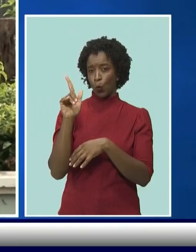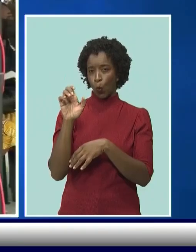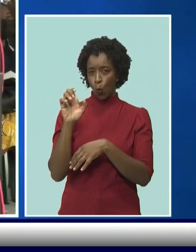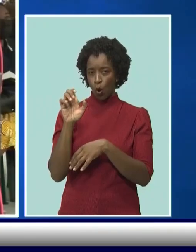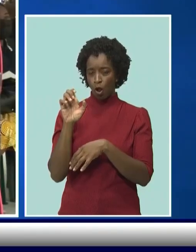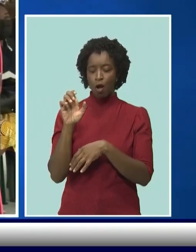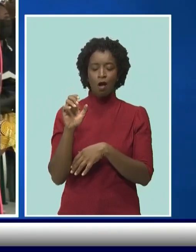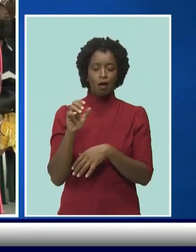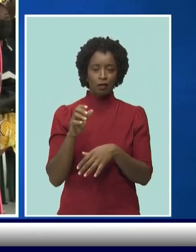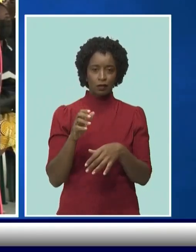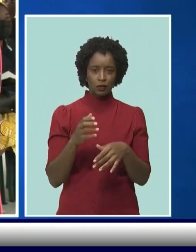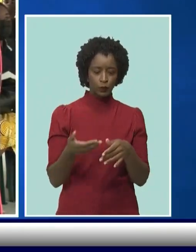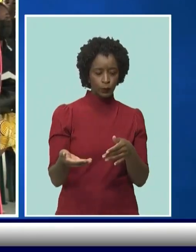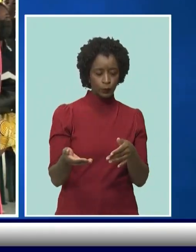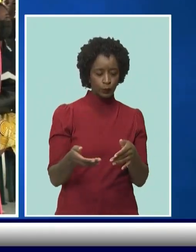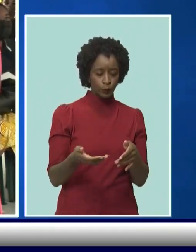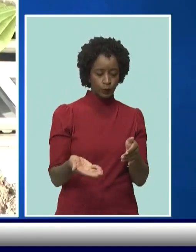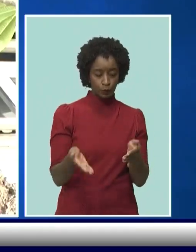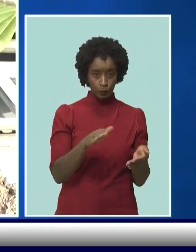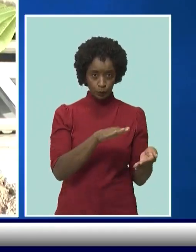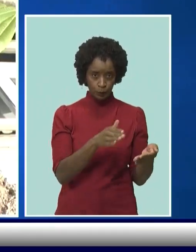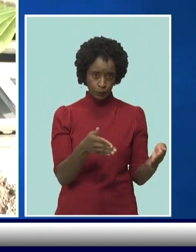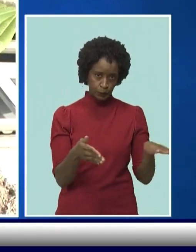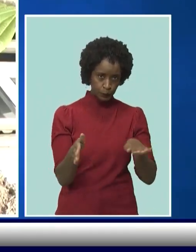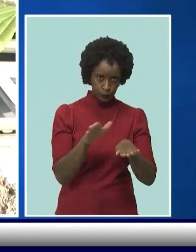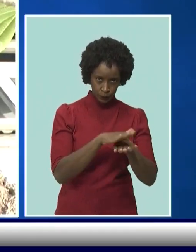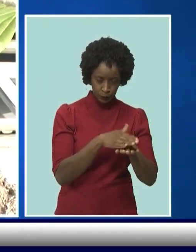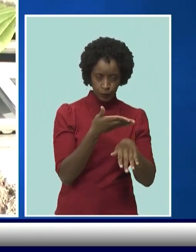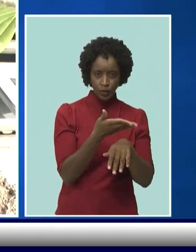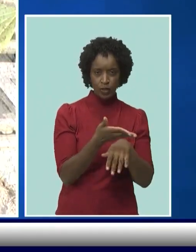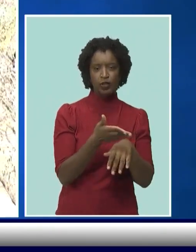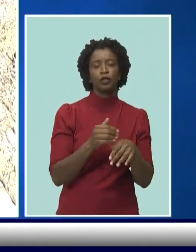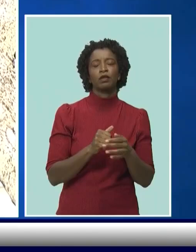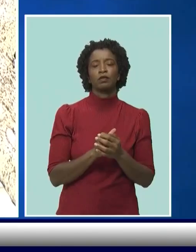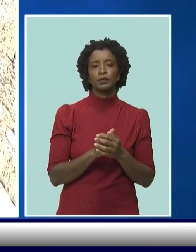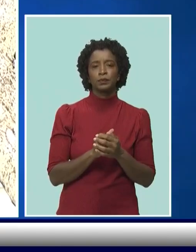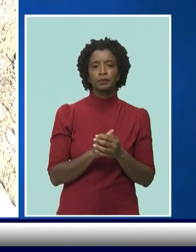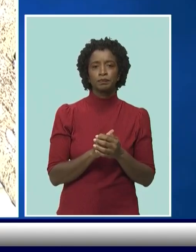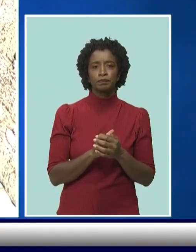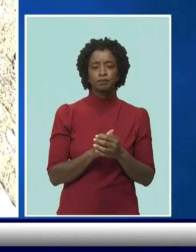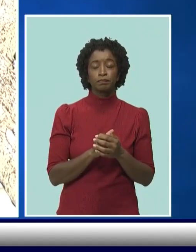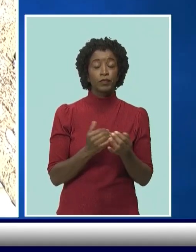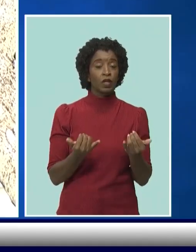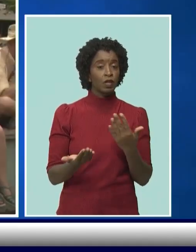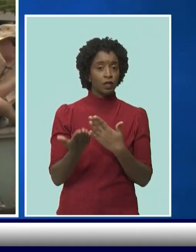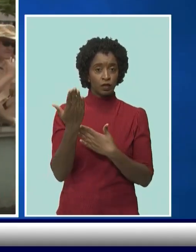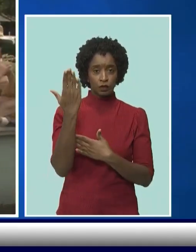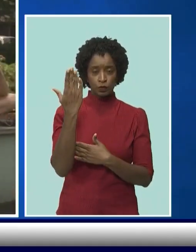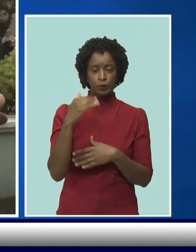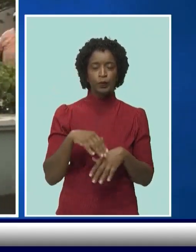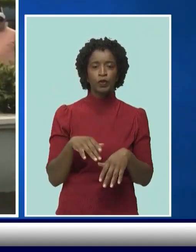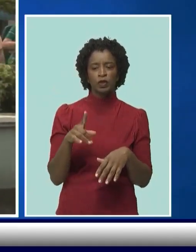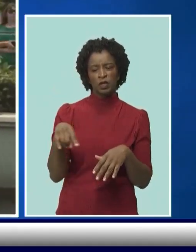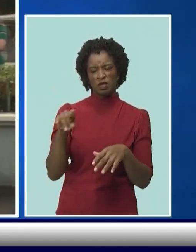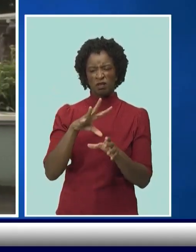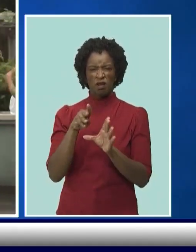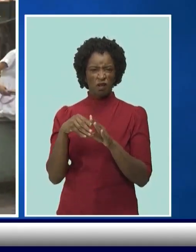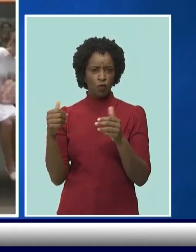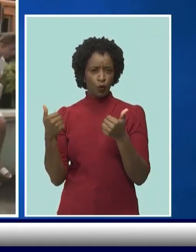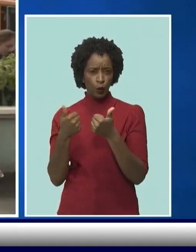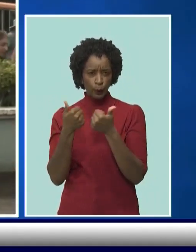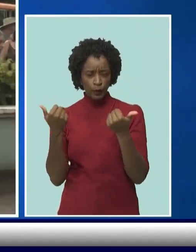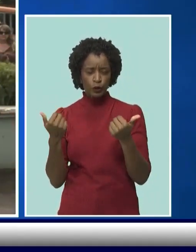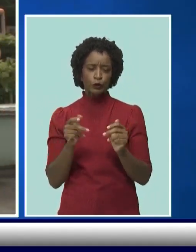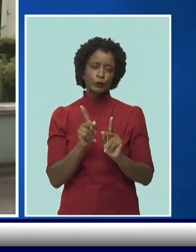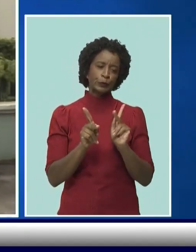A mix of National Library Service employees, winners of their 2022 Poetry Slam competition, and some visitors to the island were among